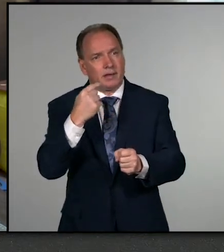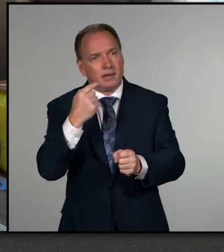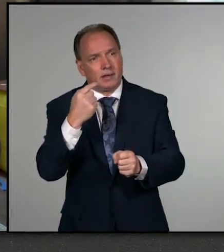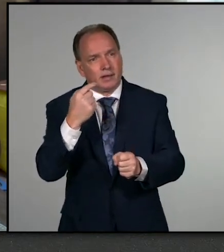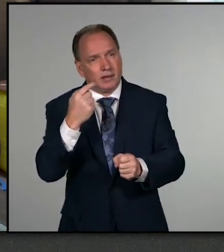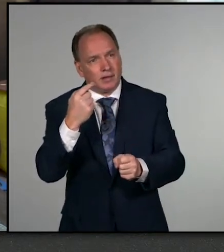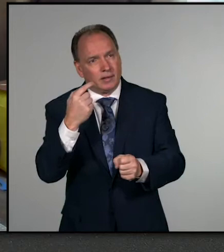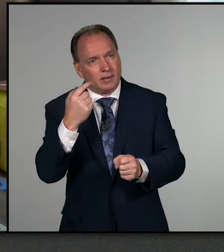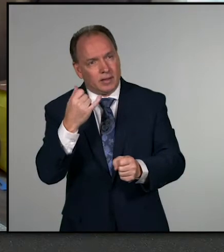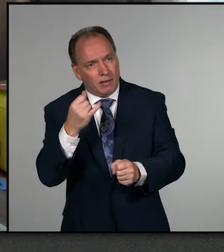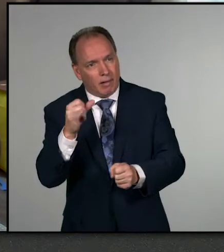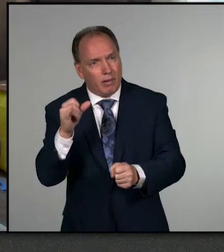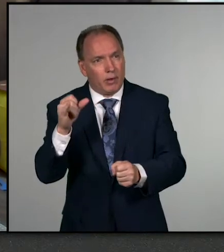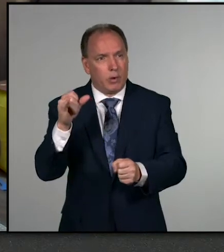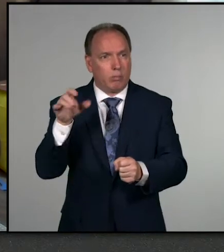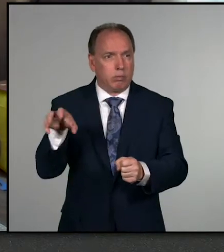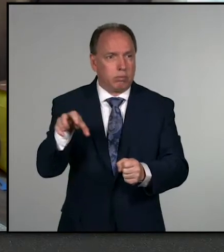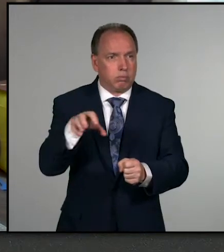in a row.